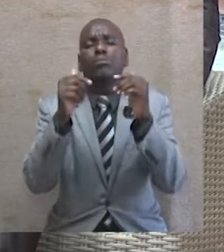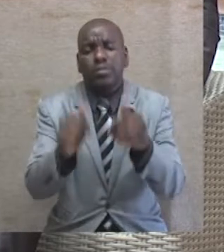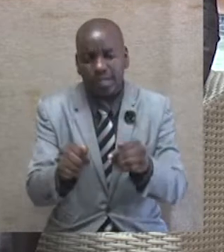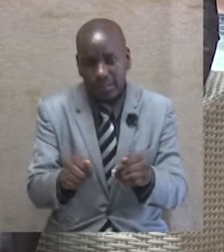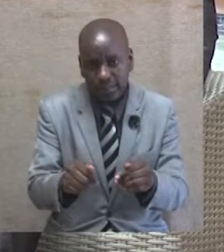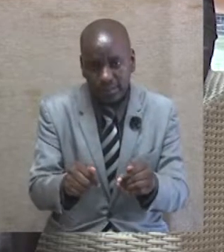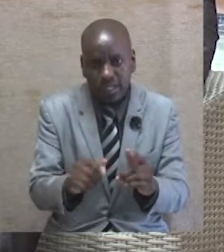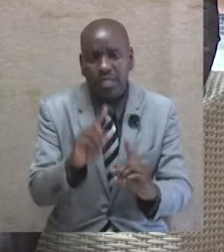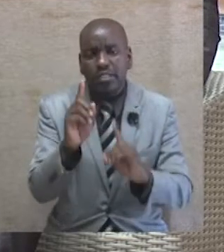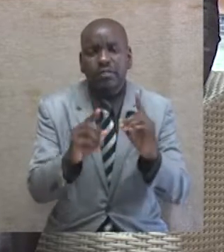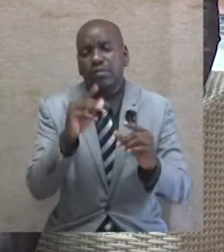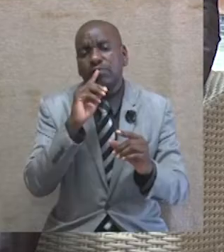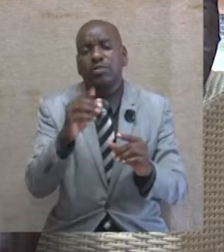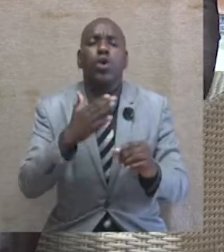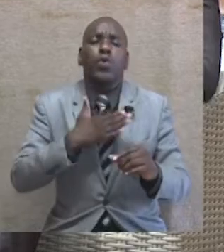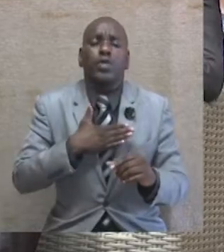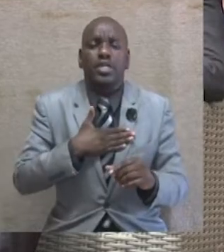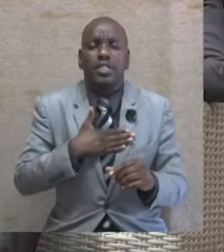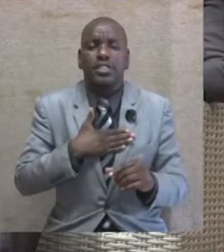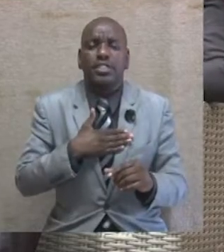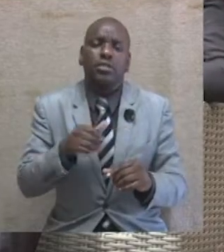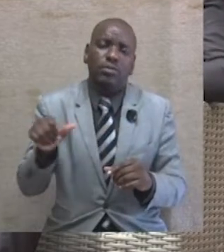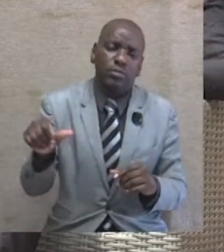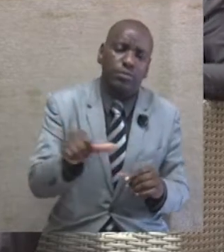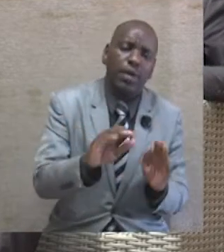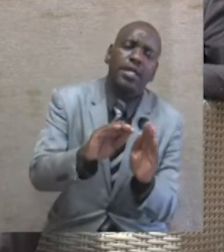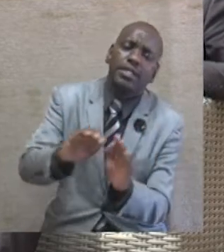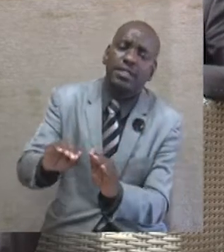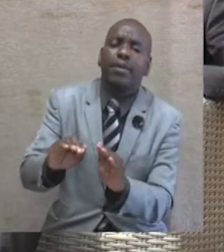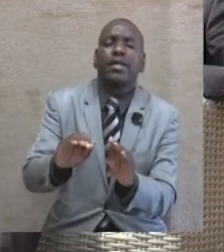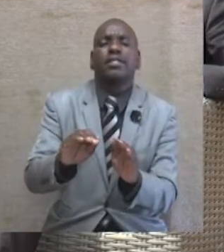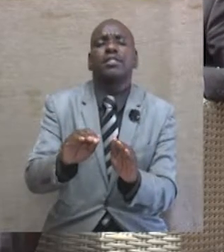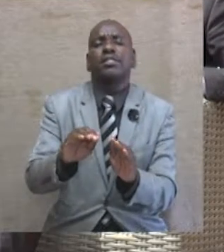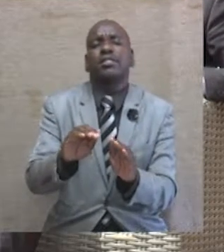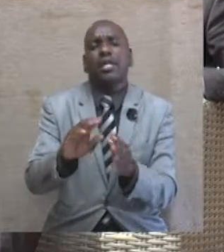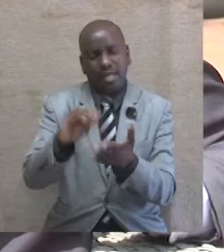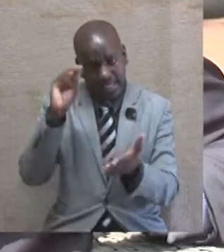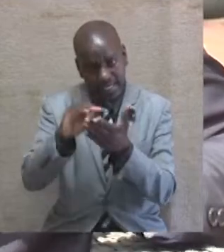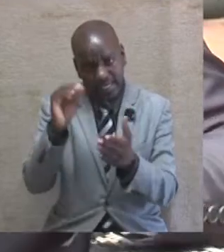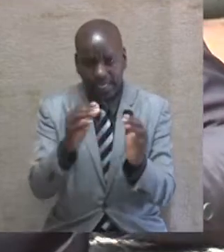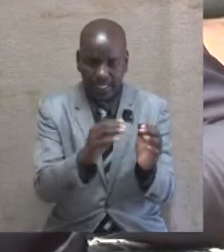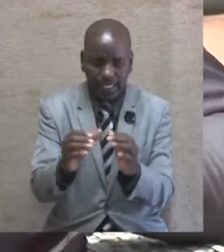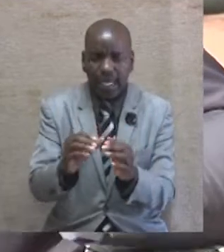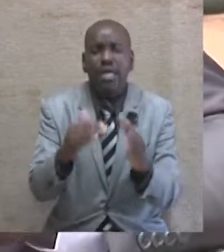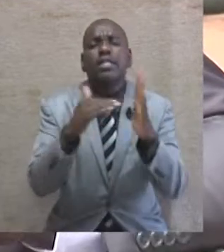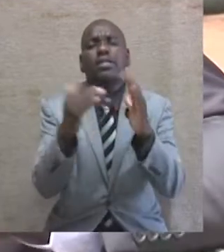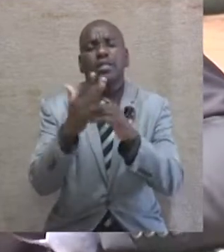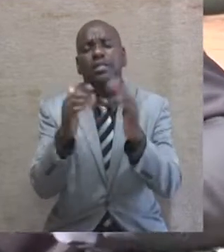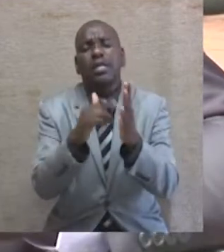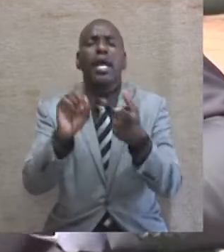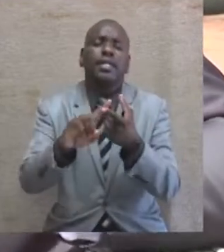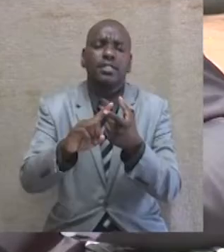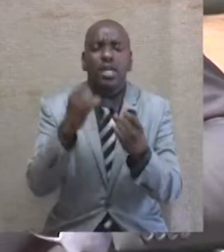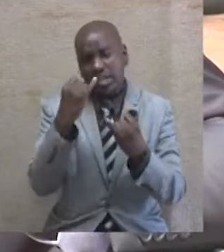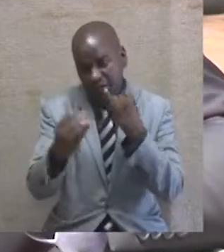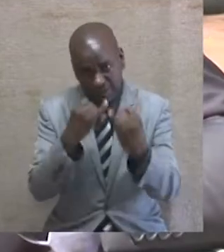an advocacy platform to say we need to have it as a separate subject on its own, whereby the content or the